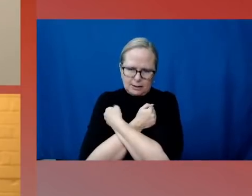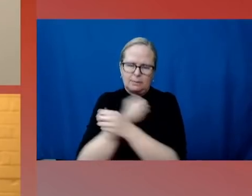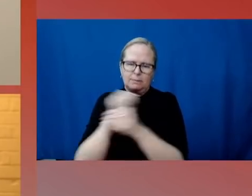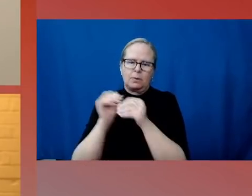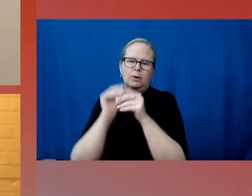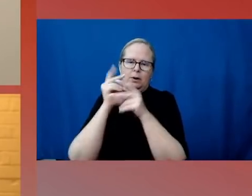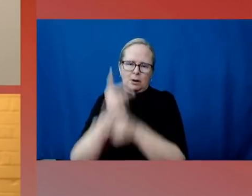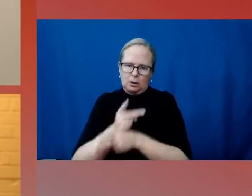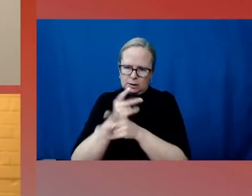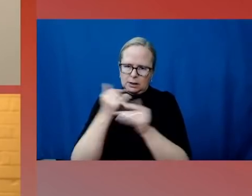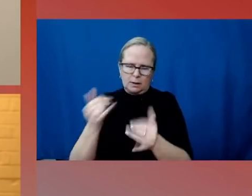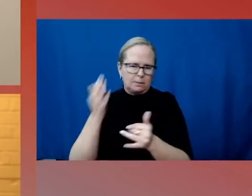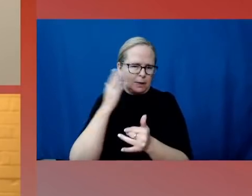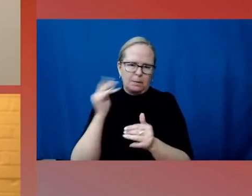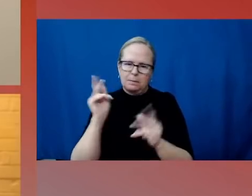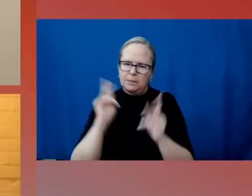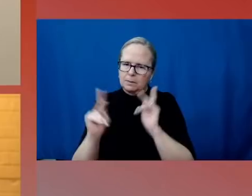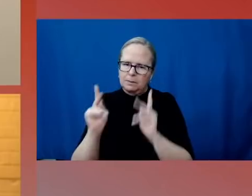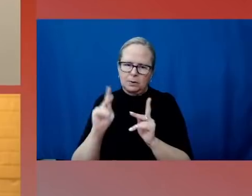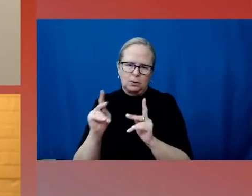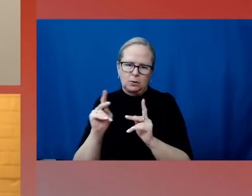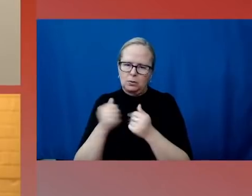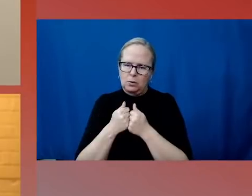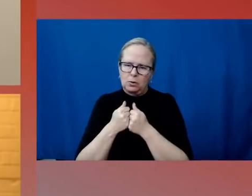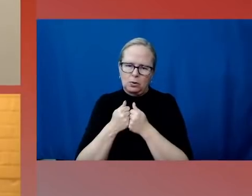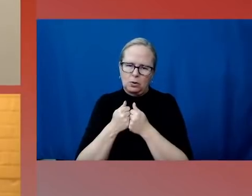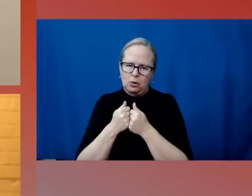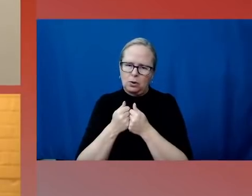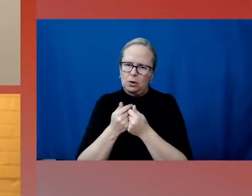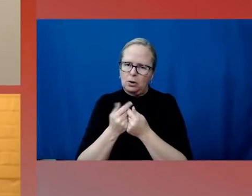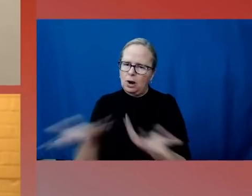So that's kind of the message I would send.